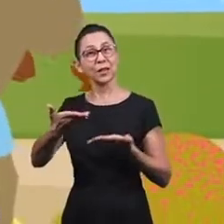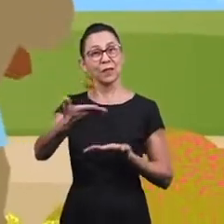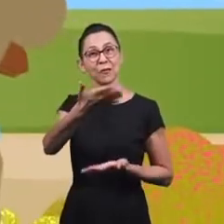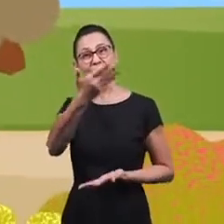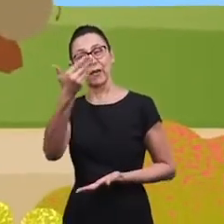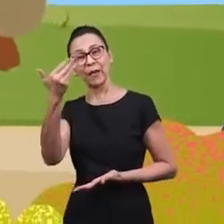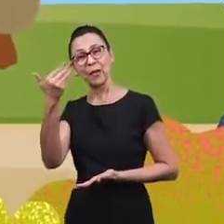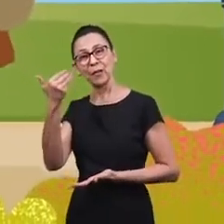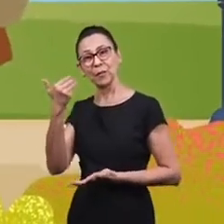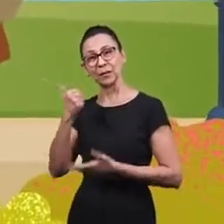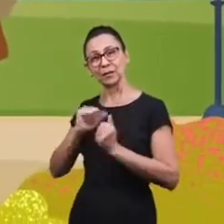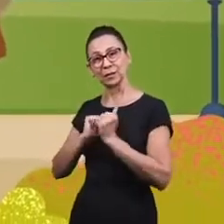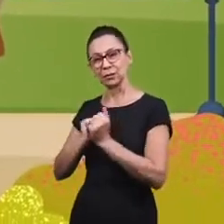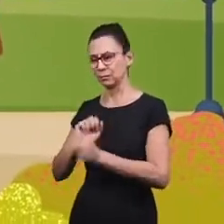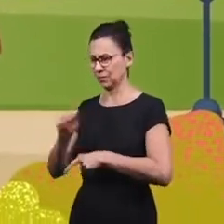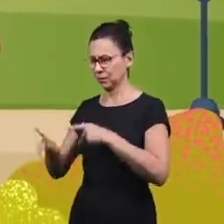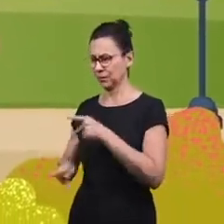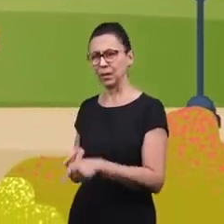Join a people